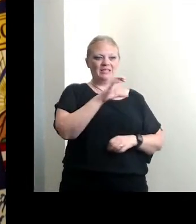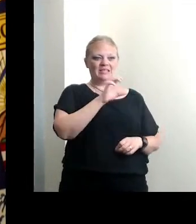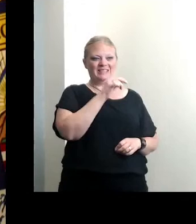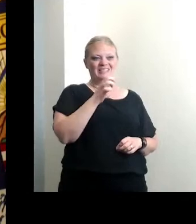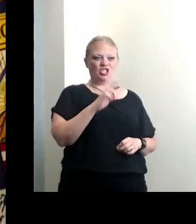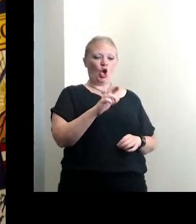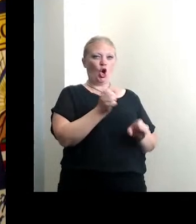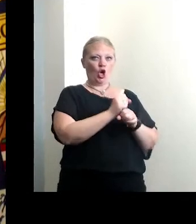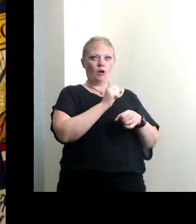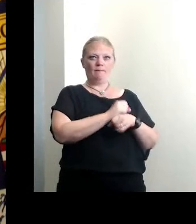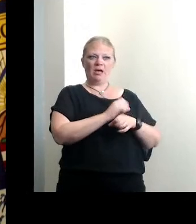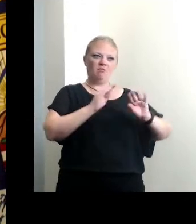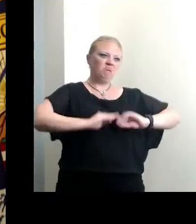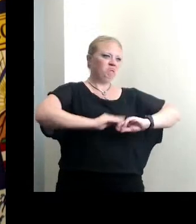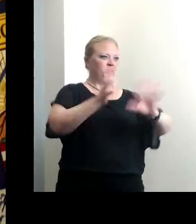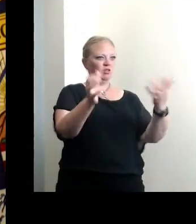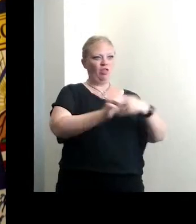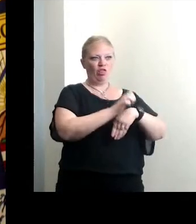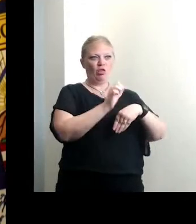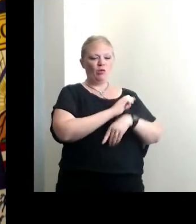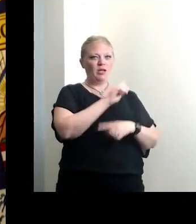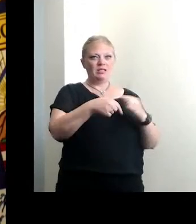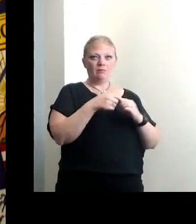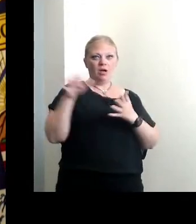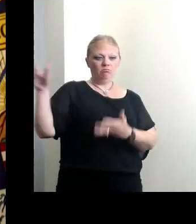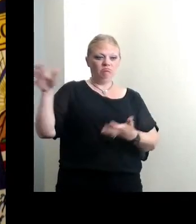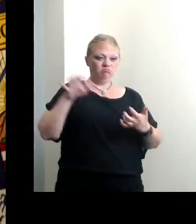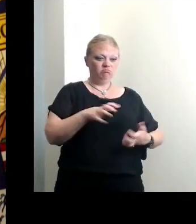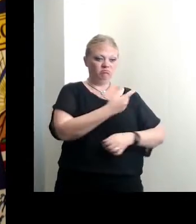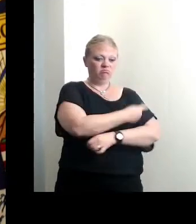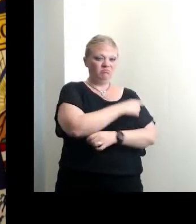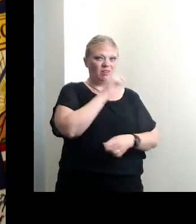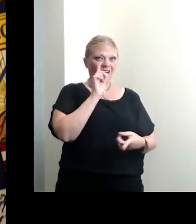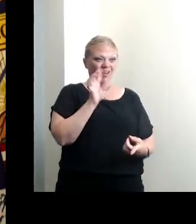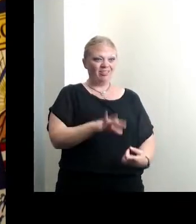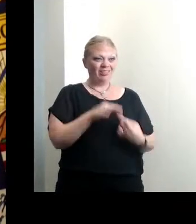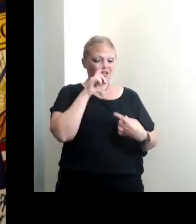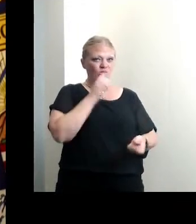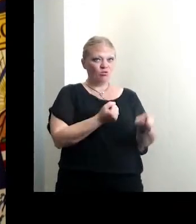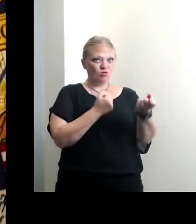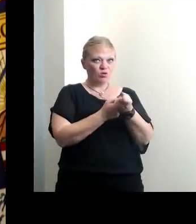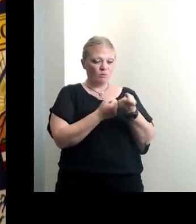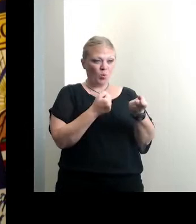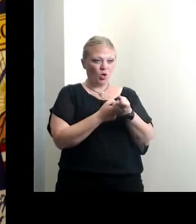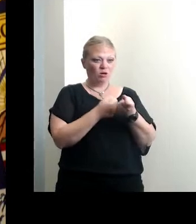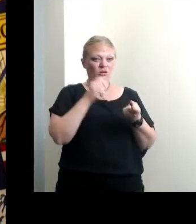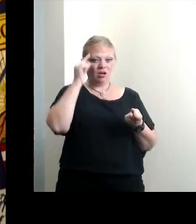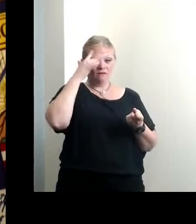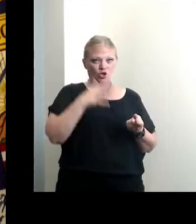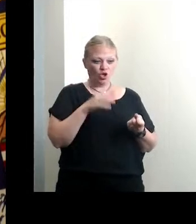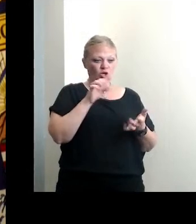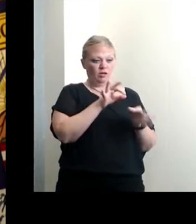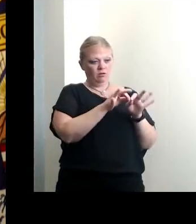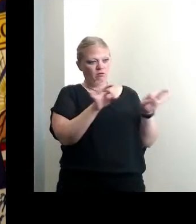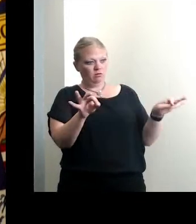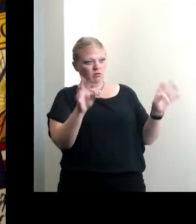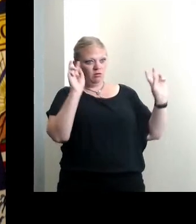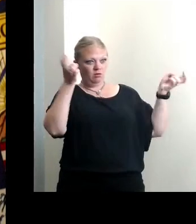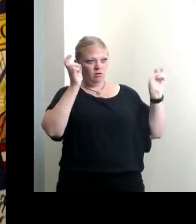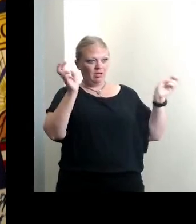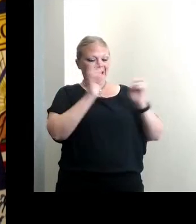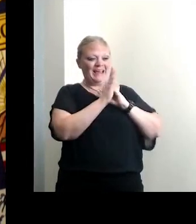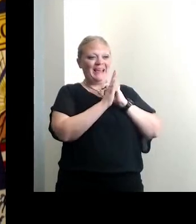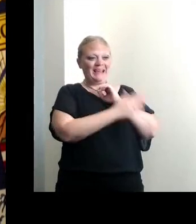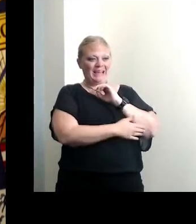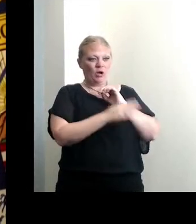threats with regards to delivery of vaccine unless you supported the governor, and there's a reference to County Executive 1. I am not County Executive 1 because